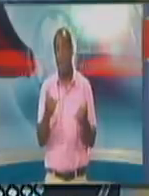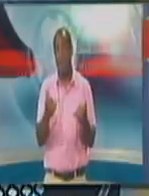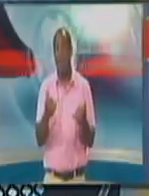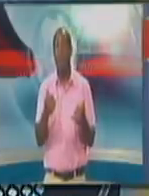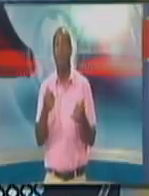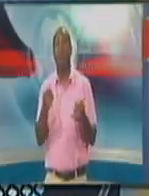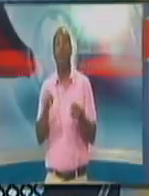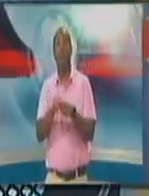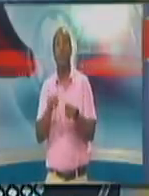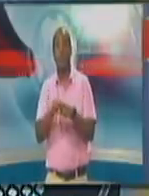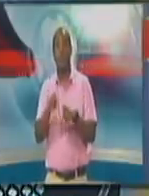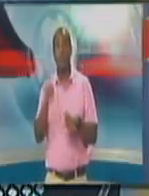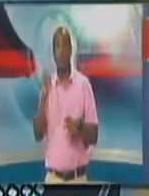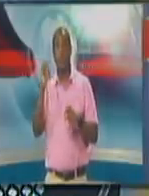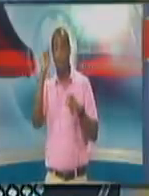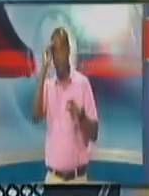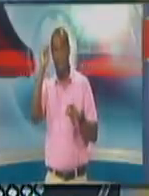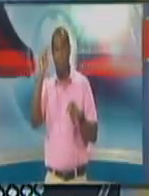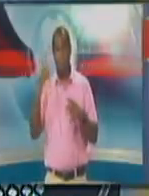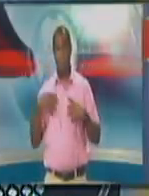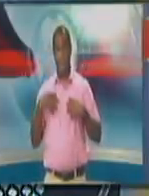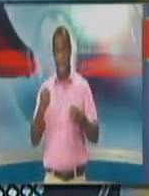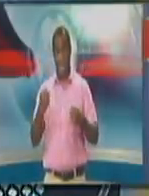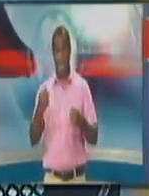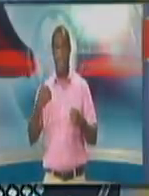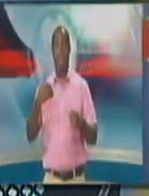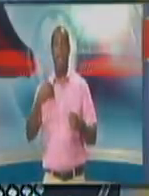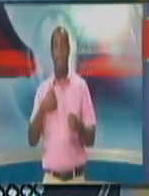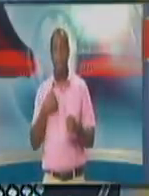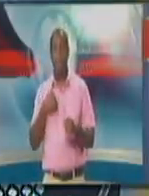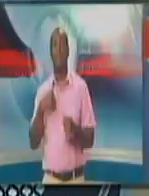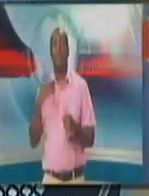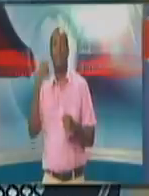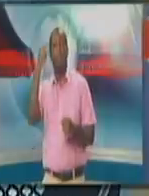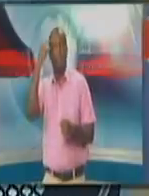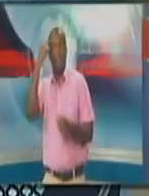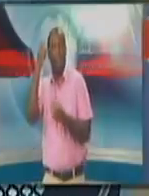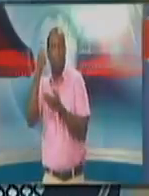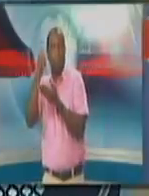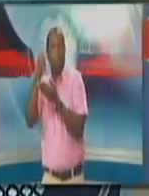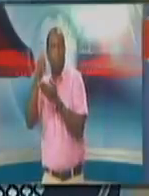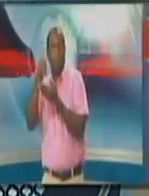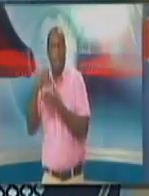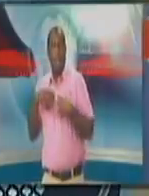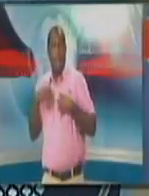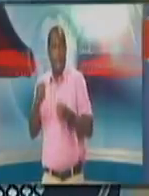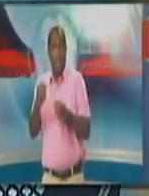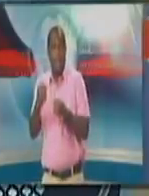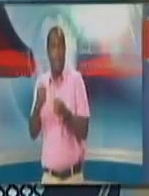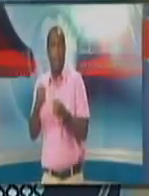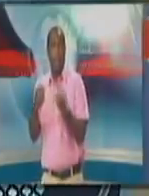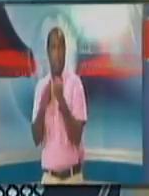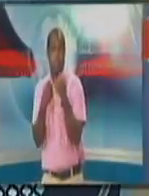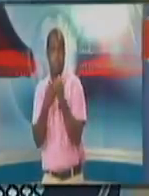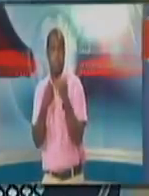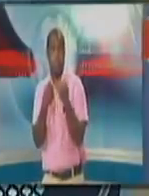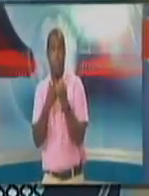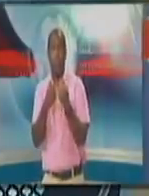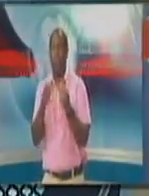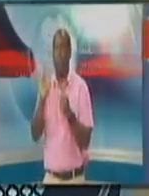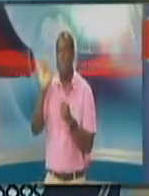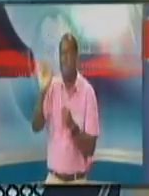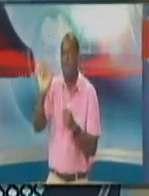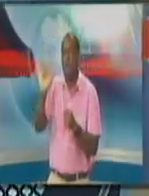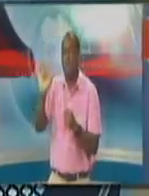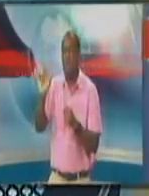the Ministry of Health and the RHAs at the various clinics. And there is